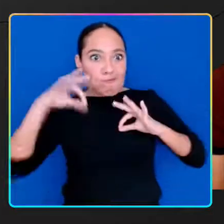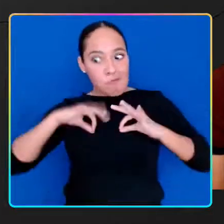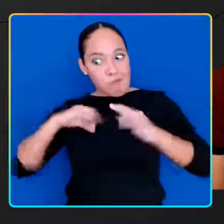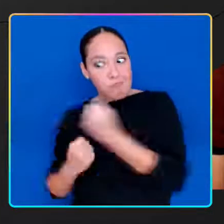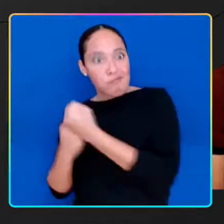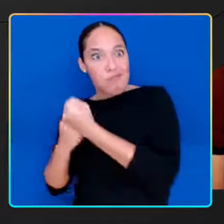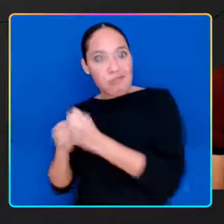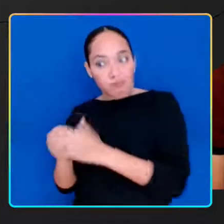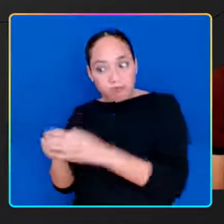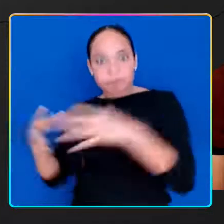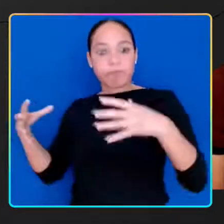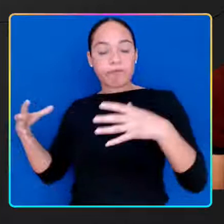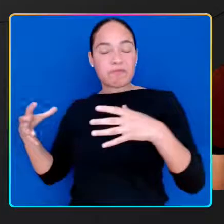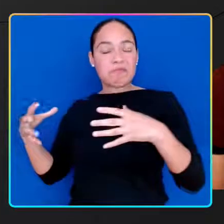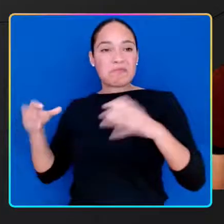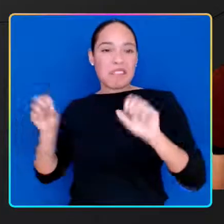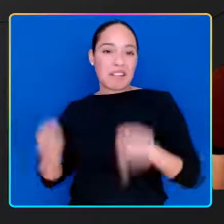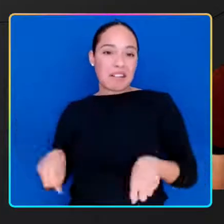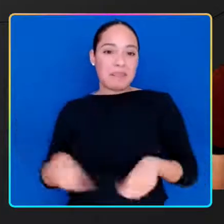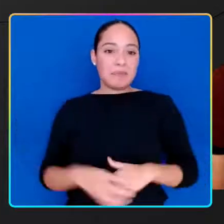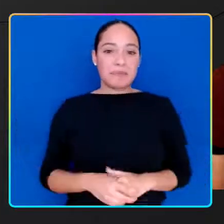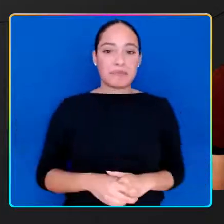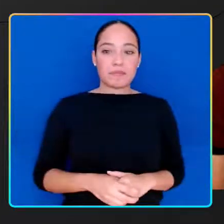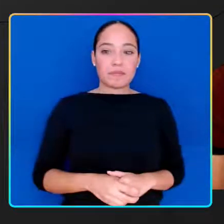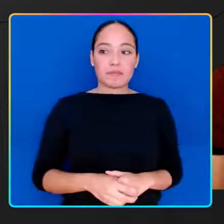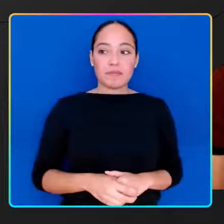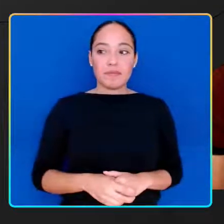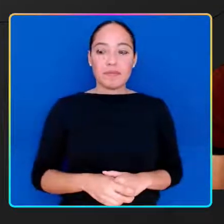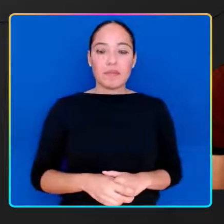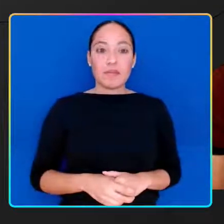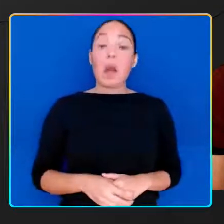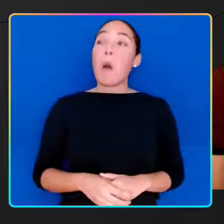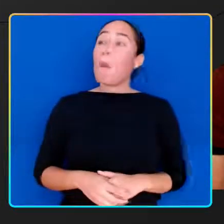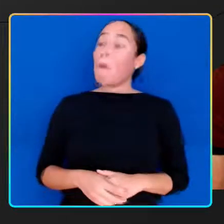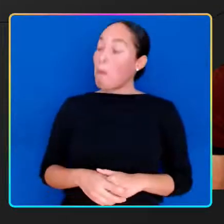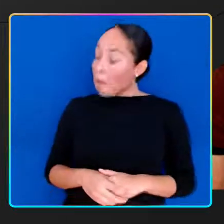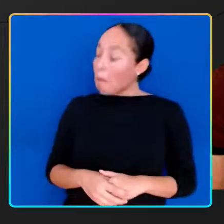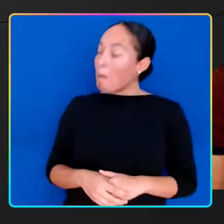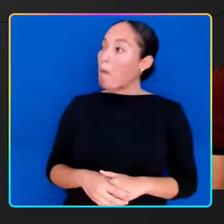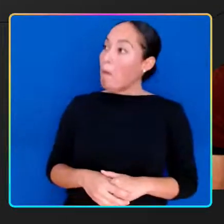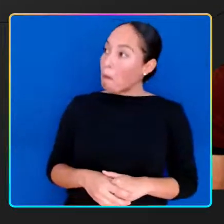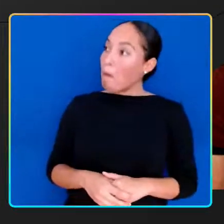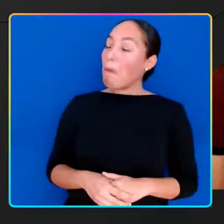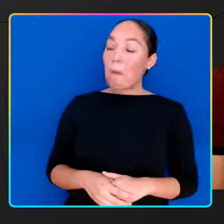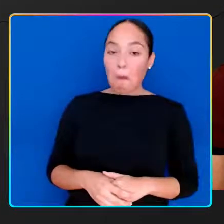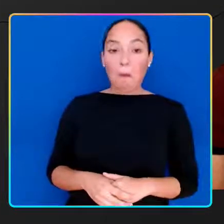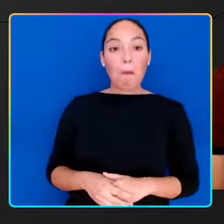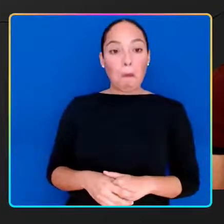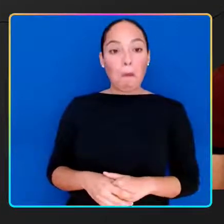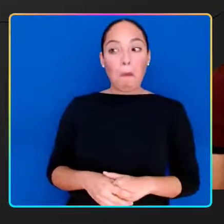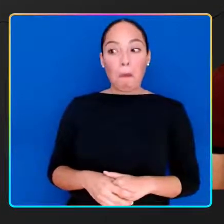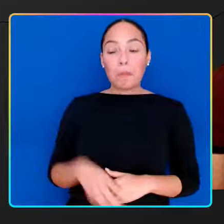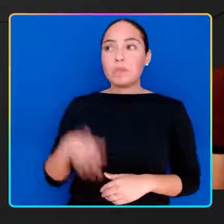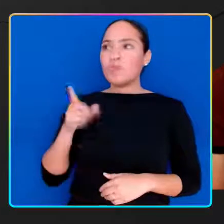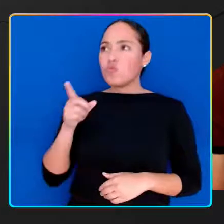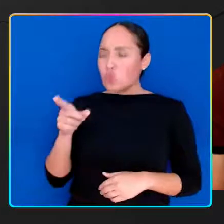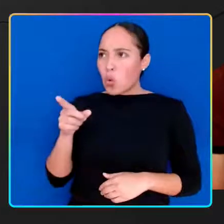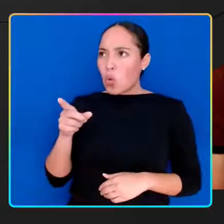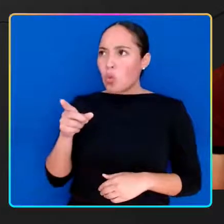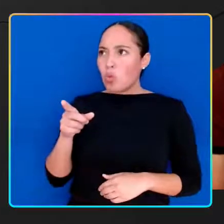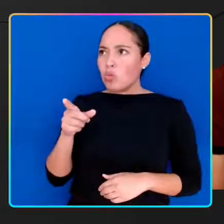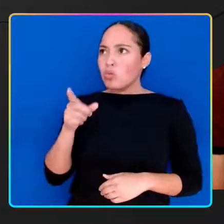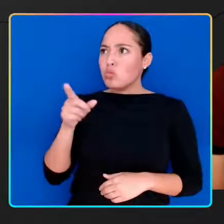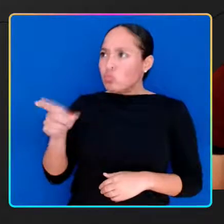you very briefly touched on it there. Some of you are remote and some of you are sort of more local and